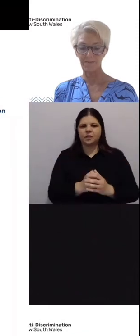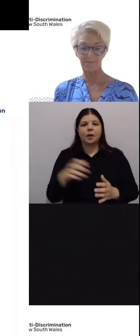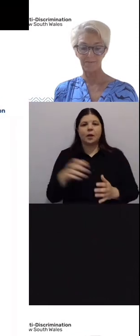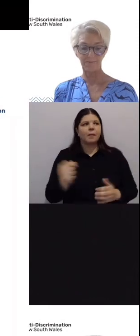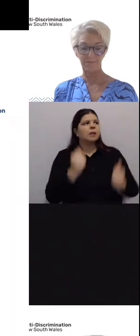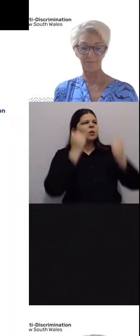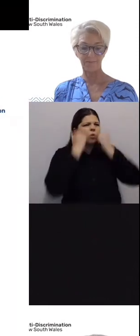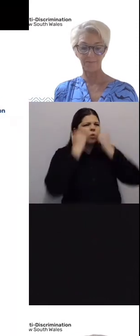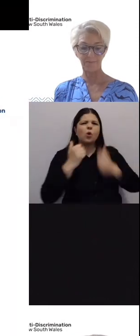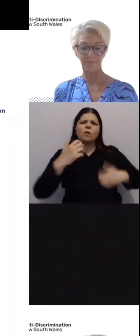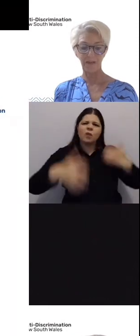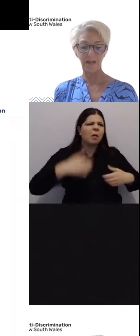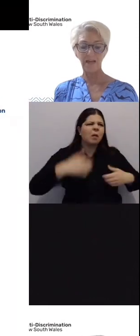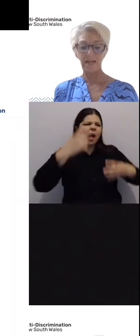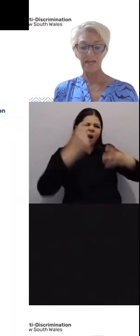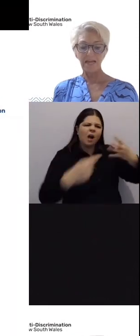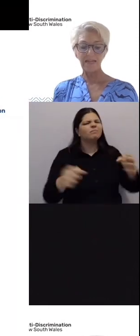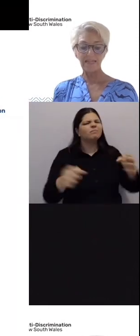resolution.